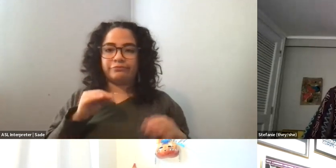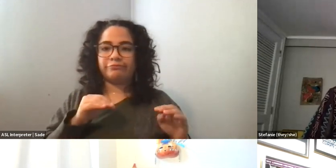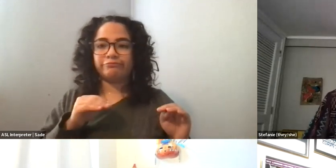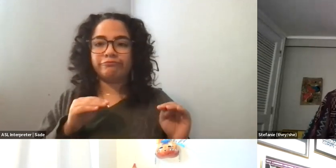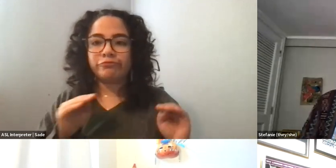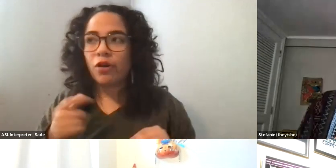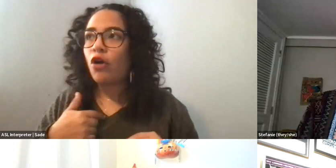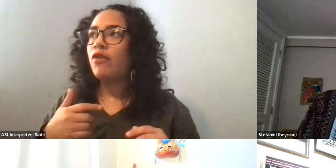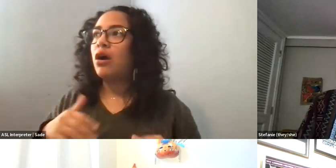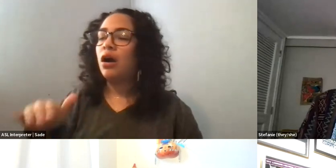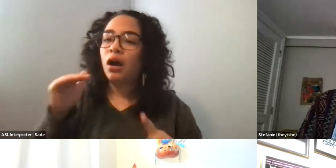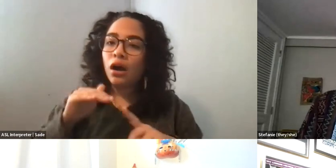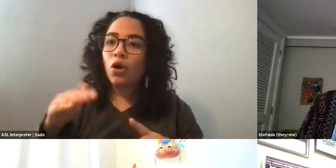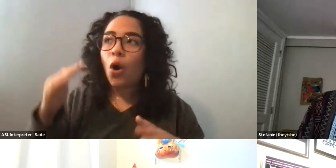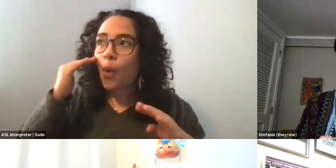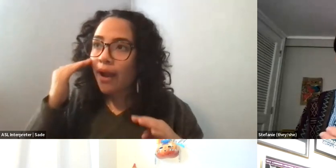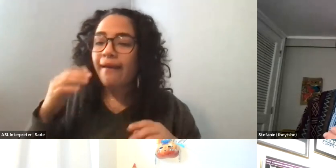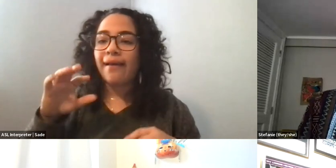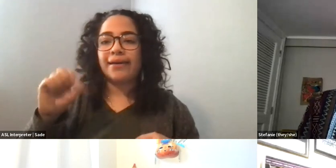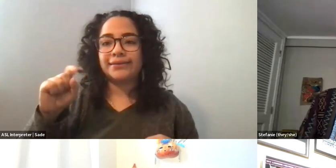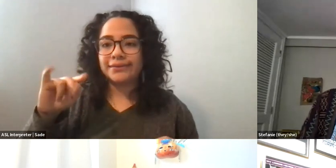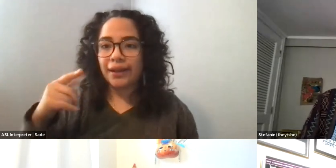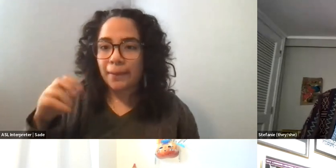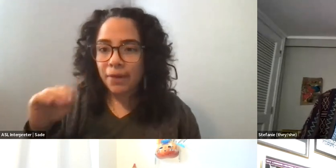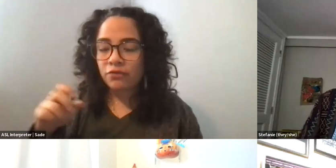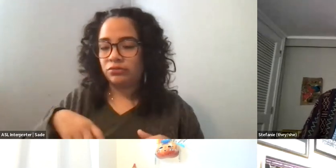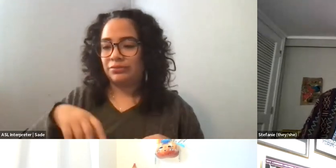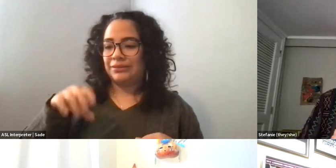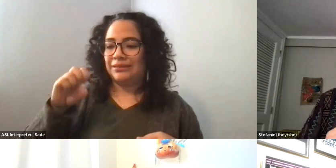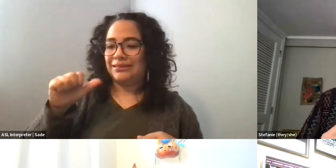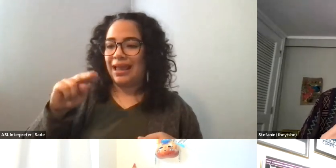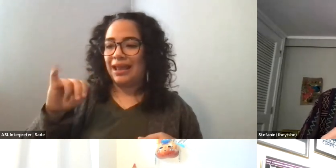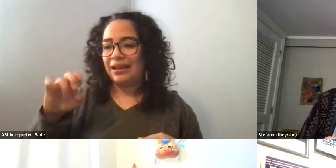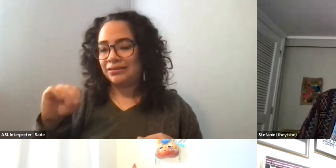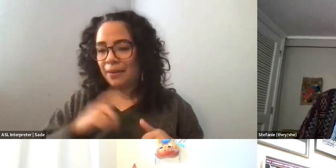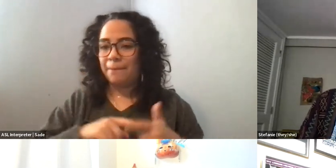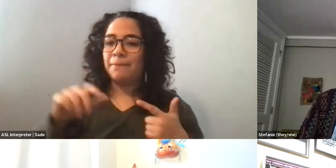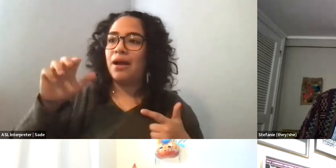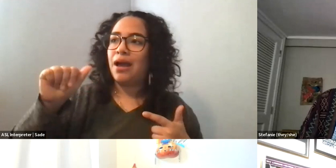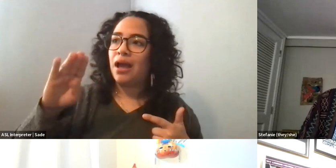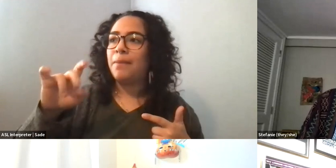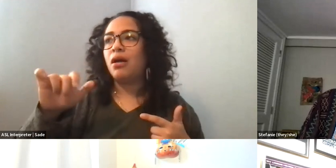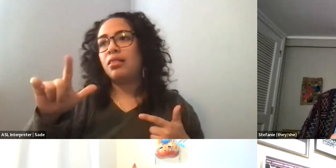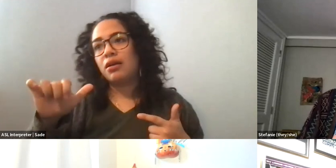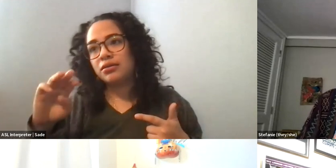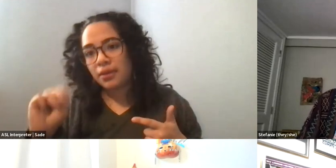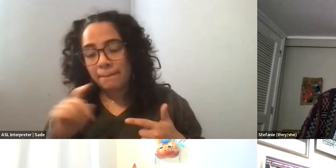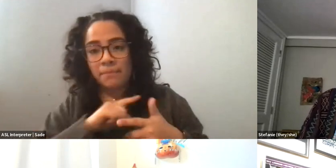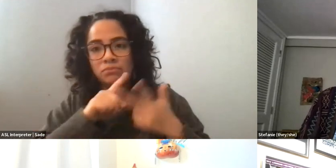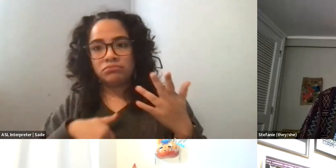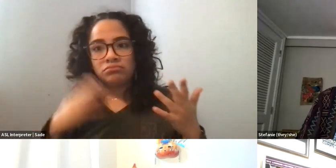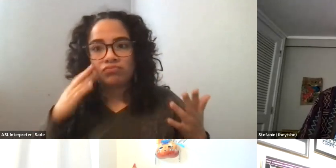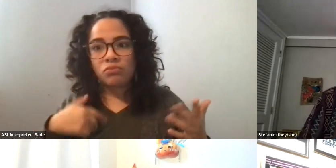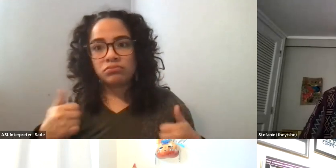stigma towards ableism, towards sanism. But you know, still, again, you know, we can see